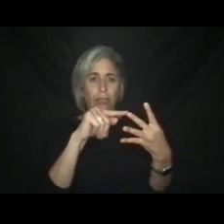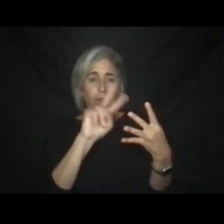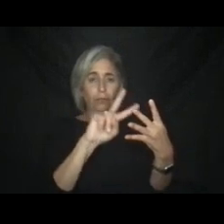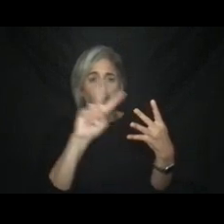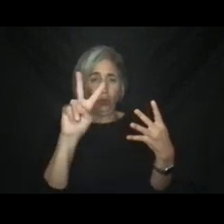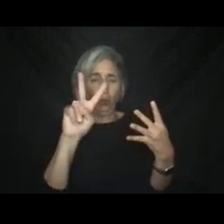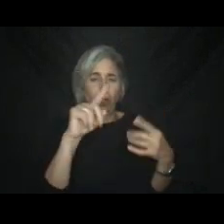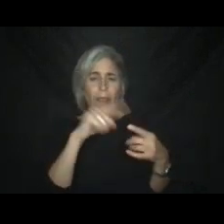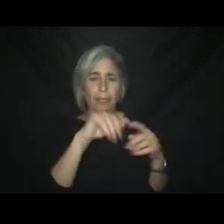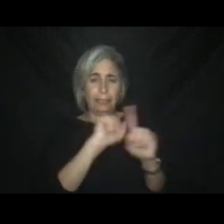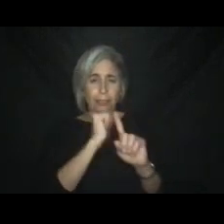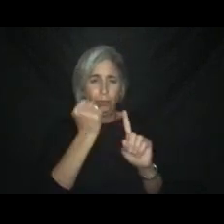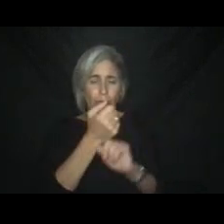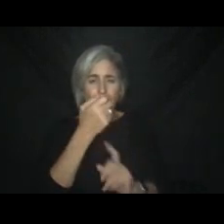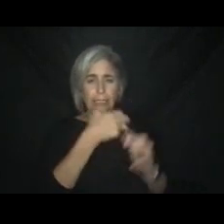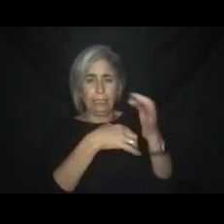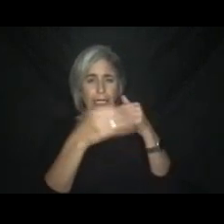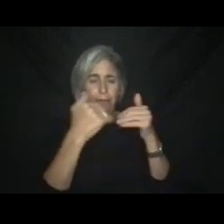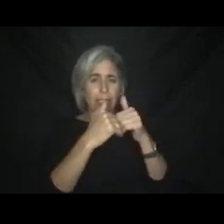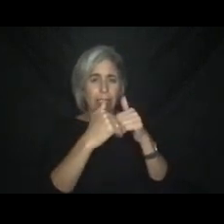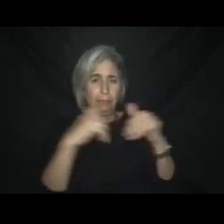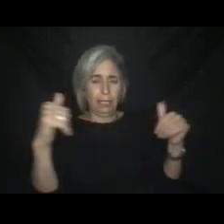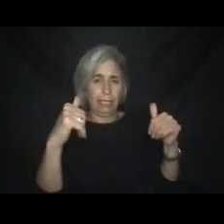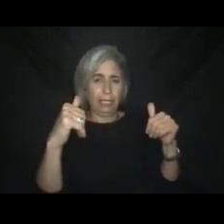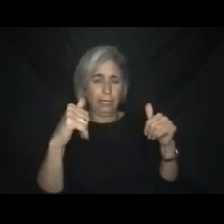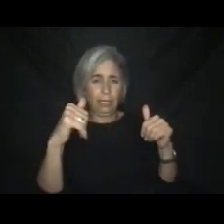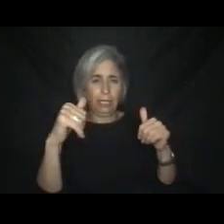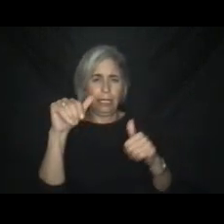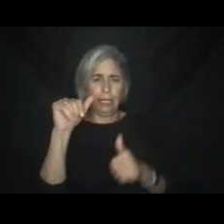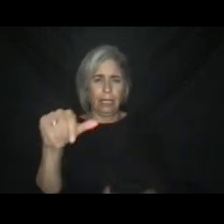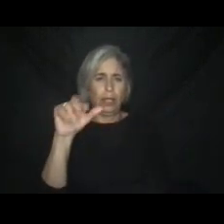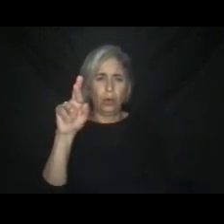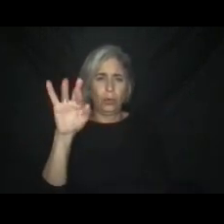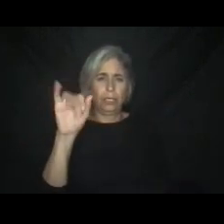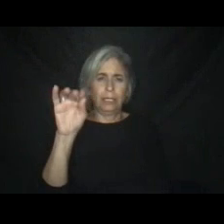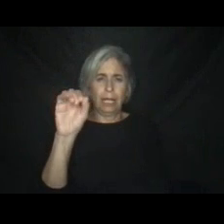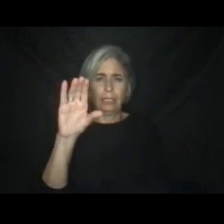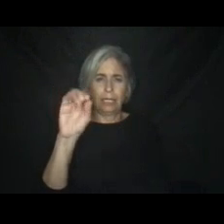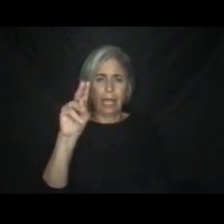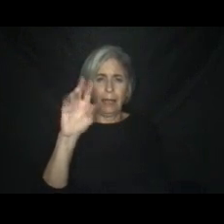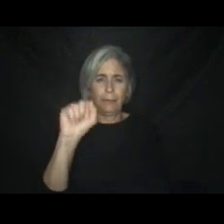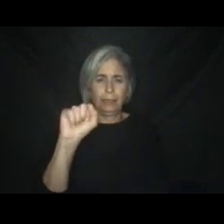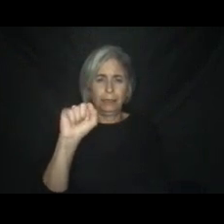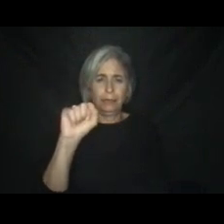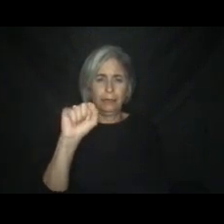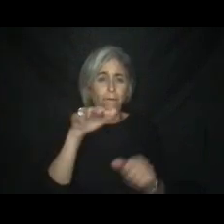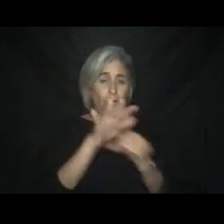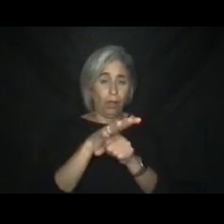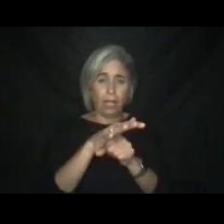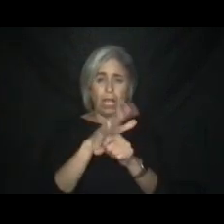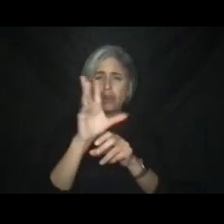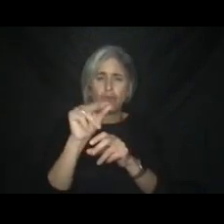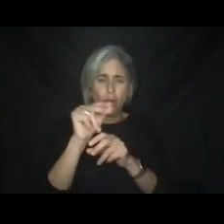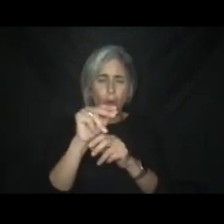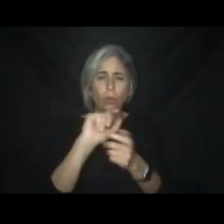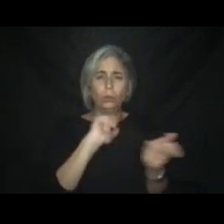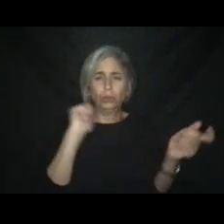So in this case, rather than splitting Renaissance Commons in 2, it's moved in its entirety into District 4. This results in a shift